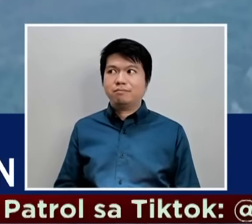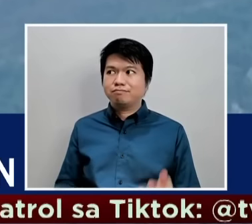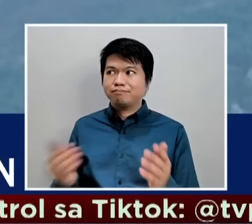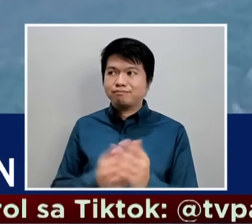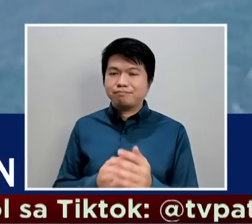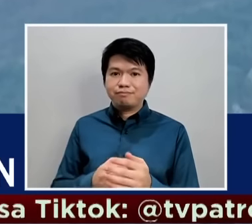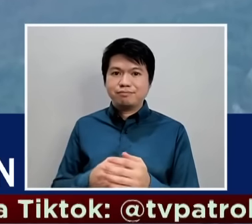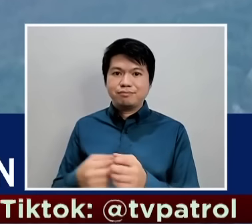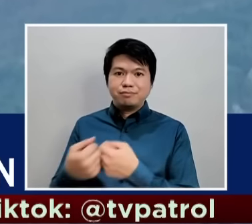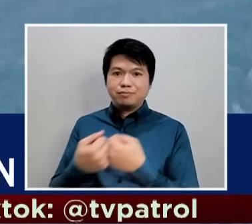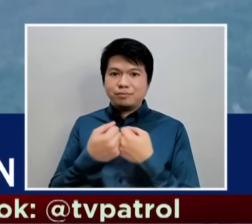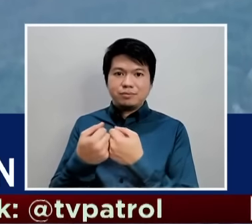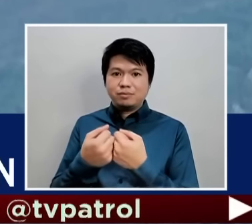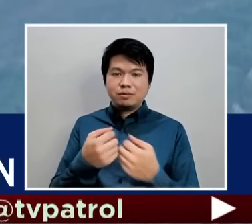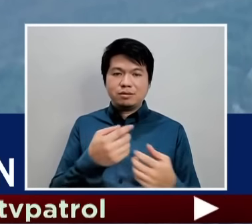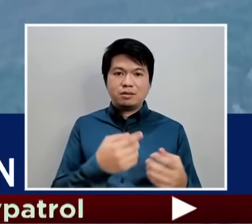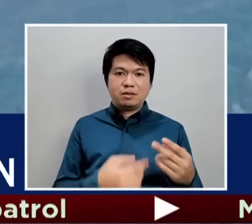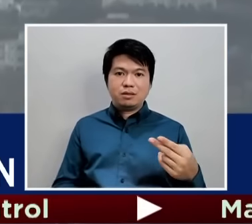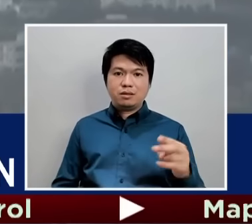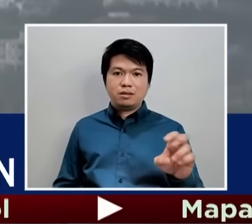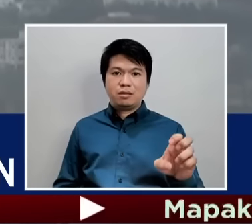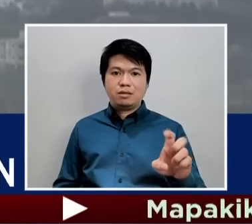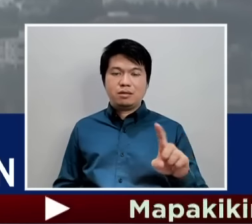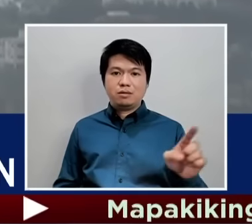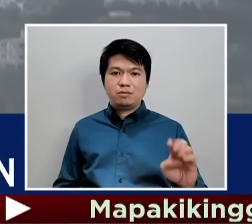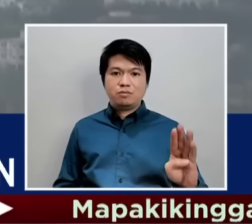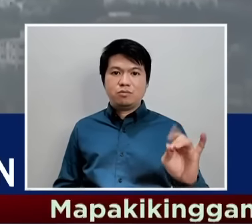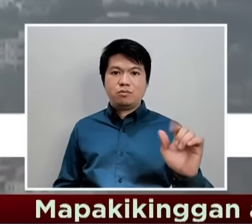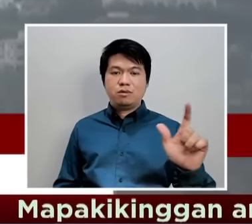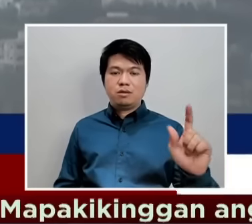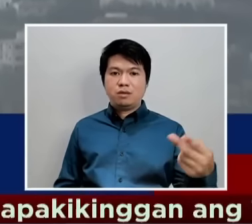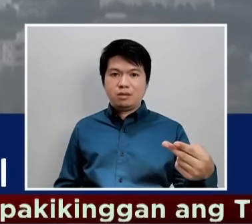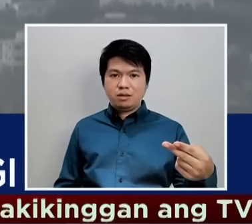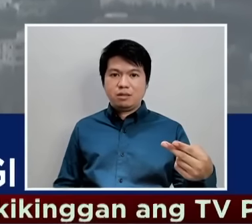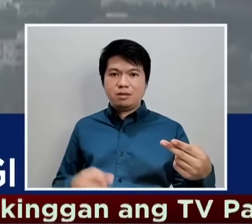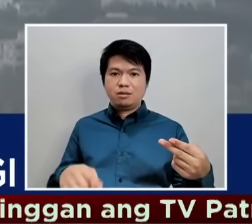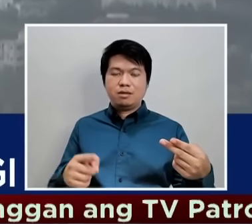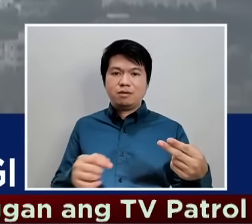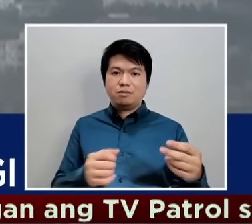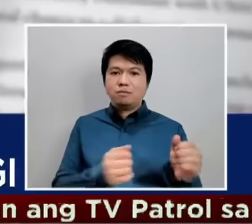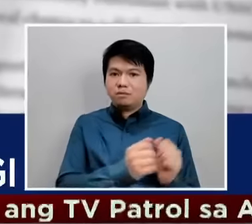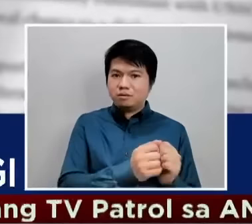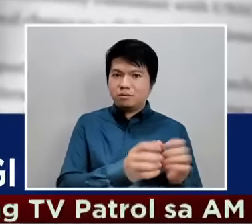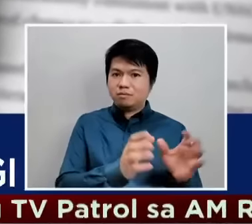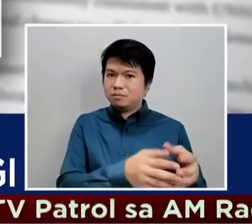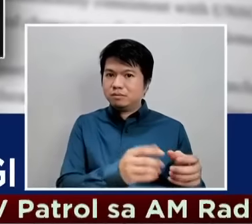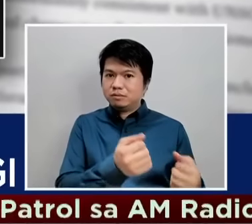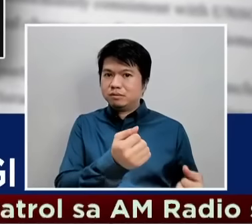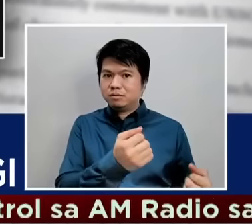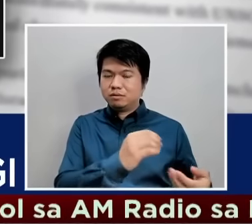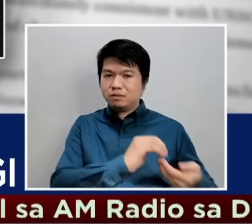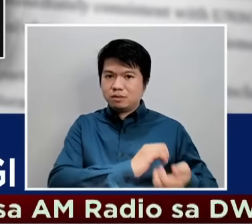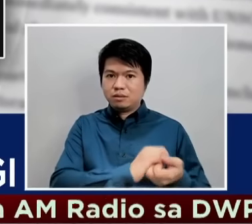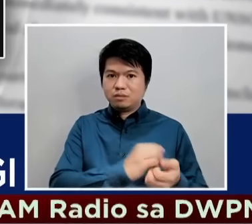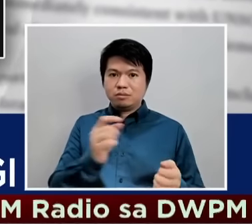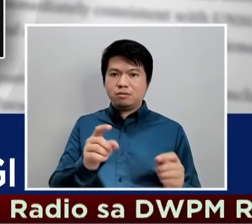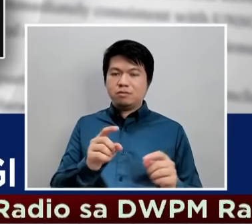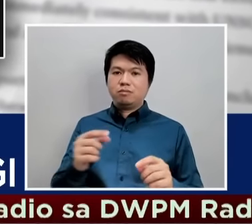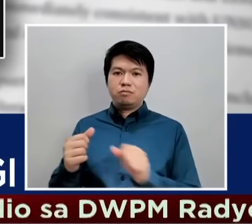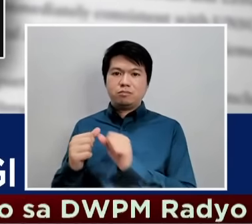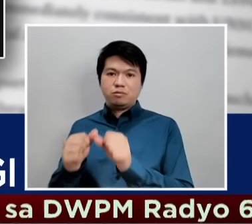sa Gaza na patuloy na ginigyera ng Israel matapos ang October 7 Hamas attack. Isinusulong ngayon ng Amerika at